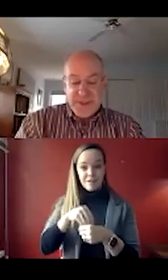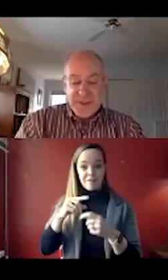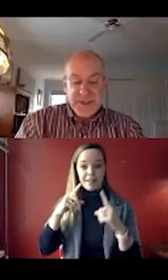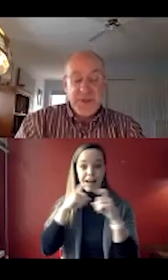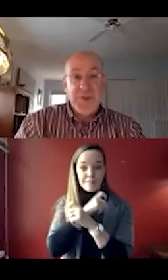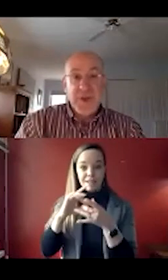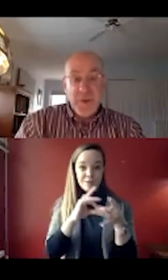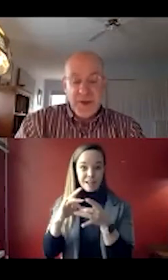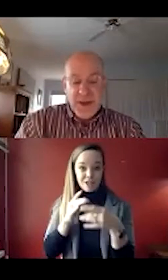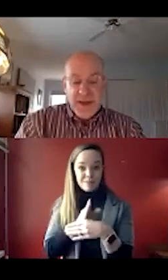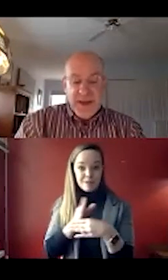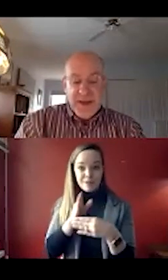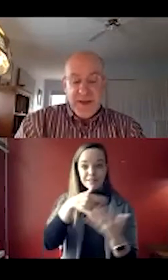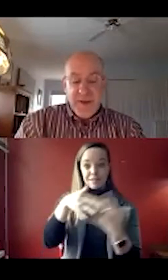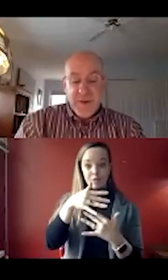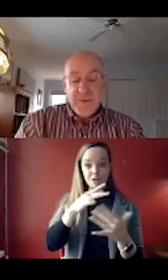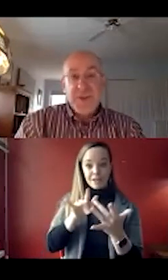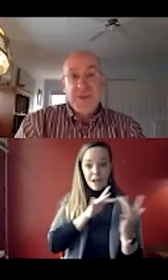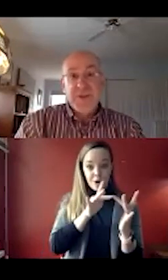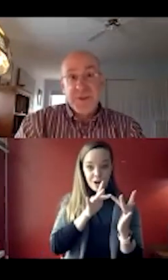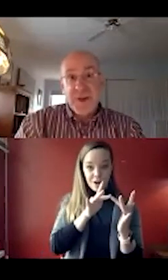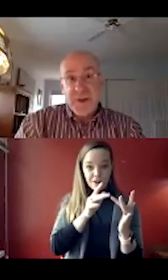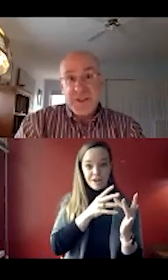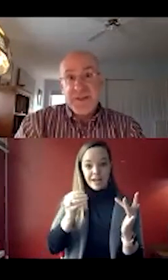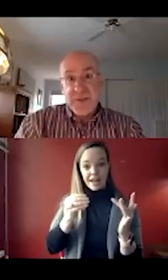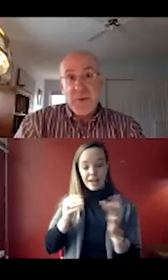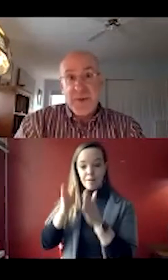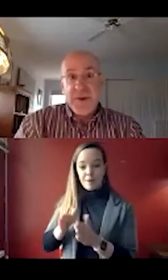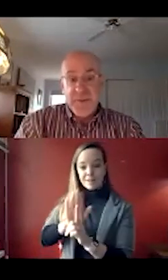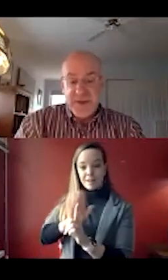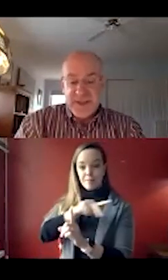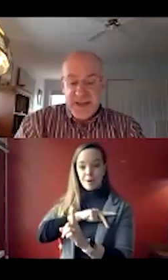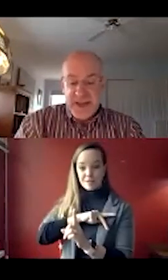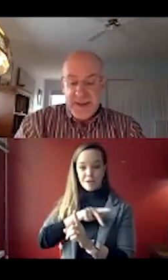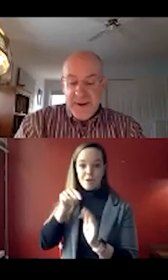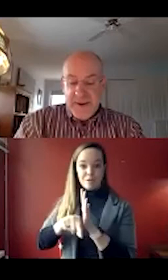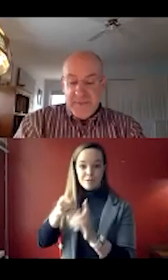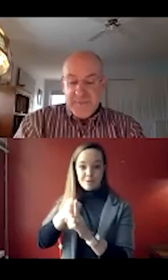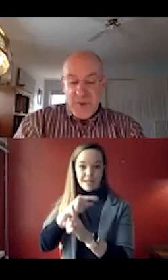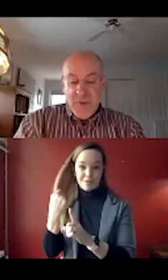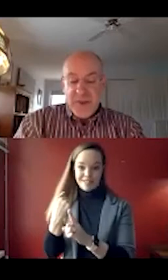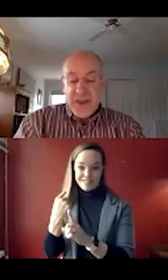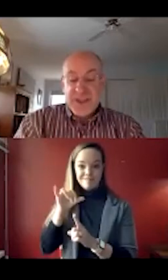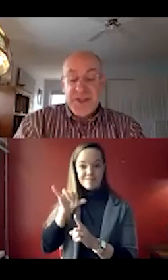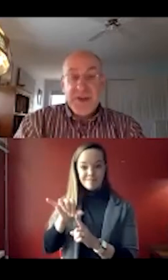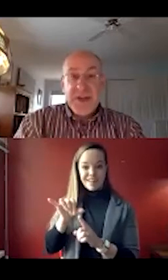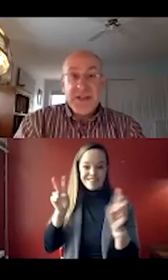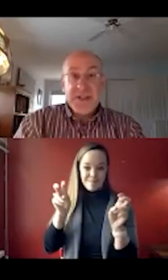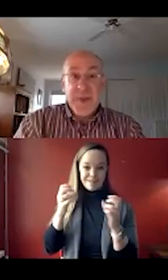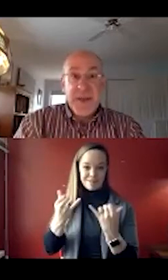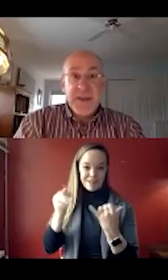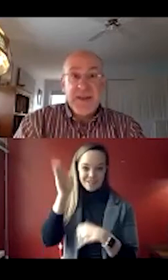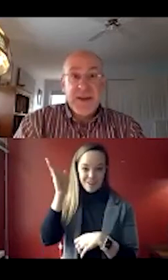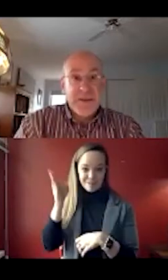a person's social network and their own personal suicide risk, and that's what we'll be hearing about today. Over the last year, Ian